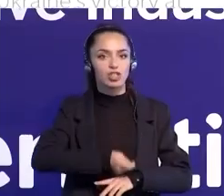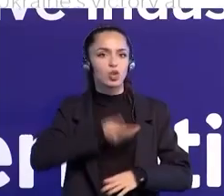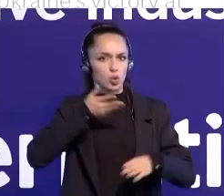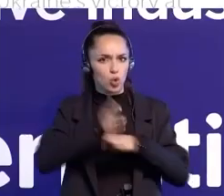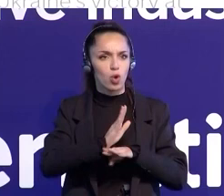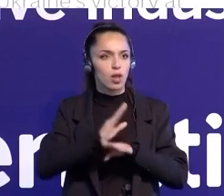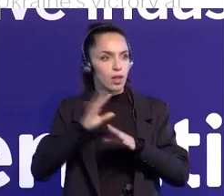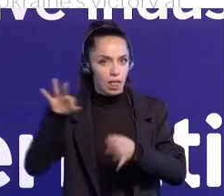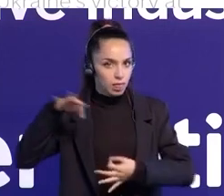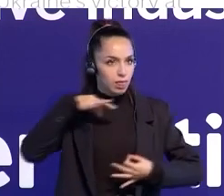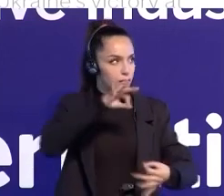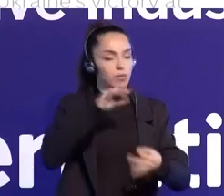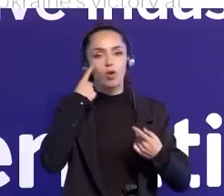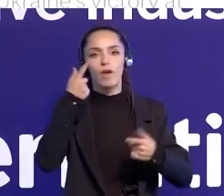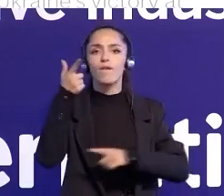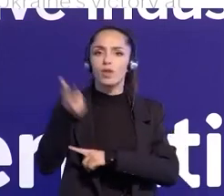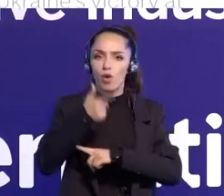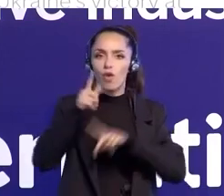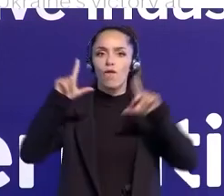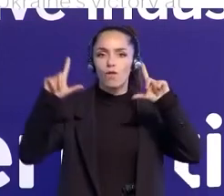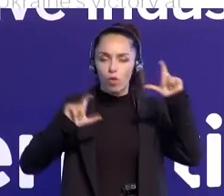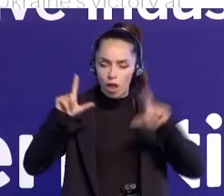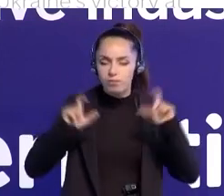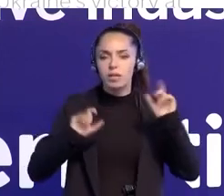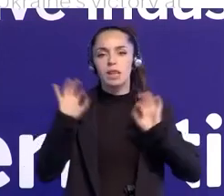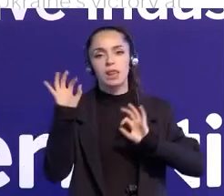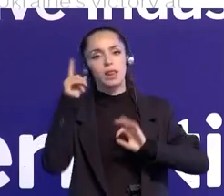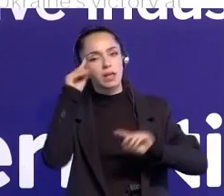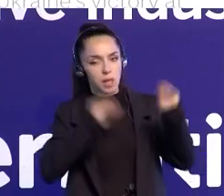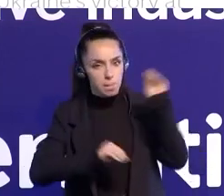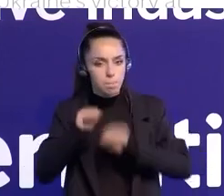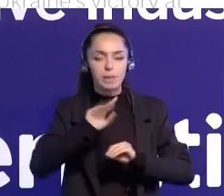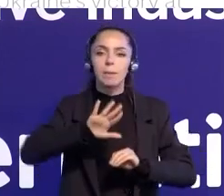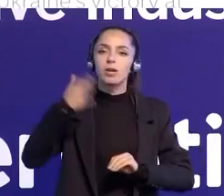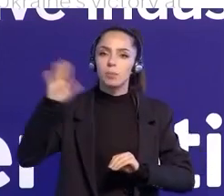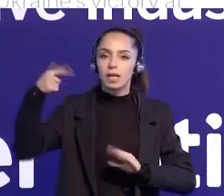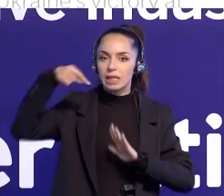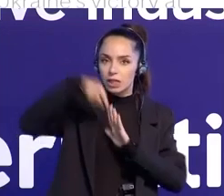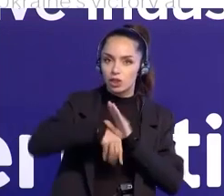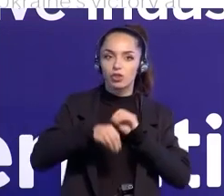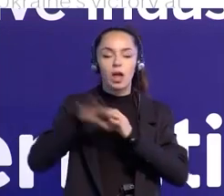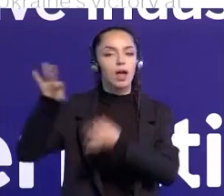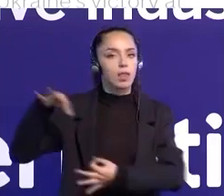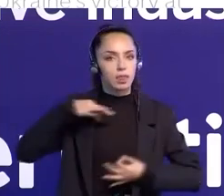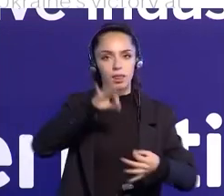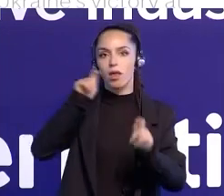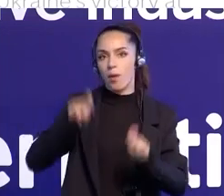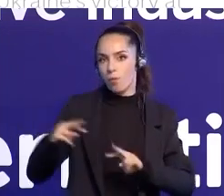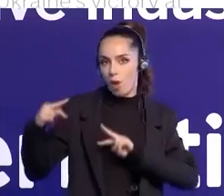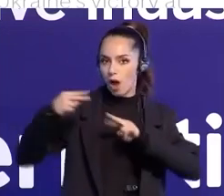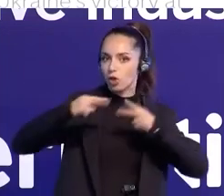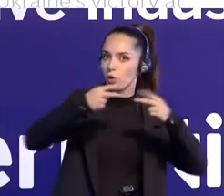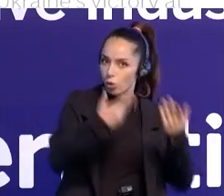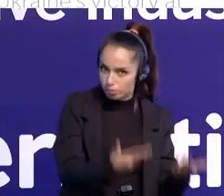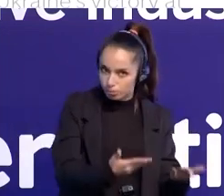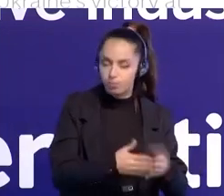videos, designs, songs, and other creative content. This military conflict is called a smartphone war because our